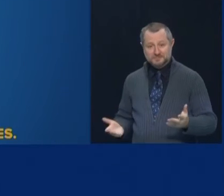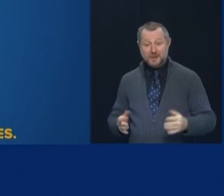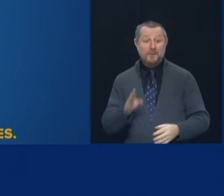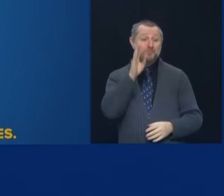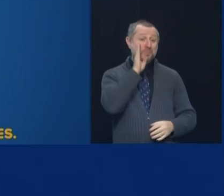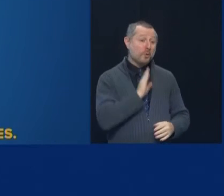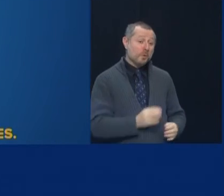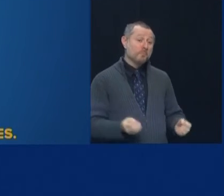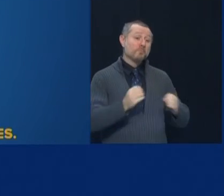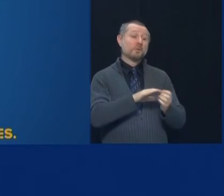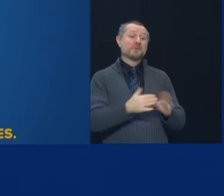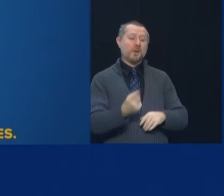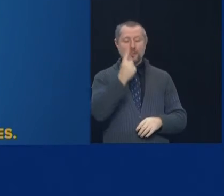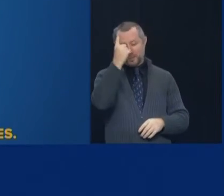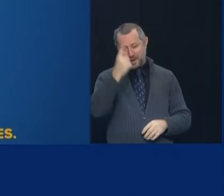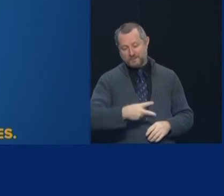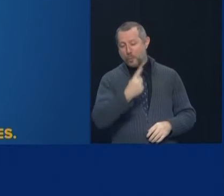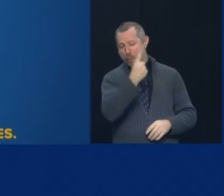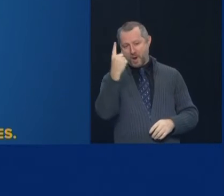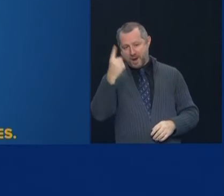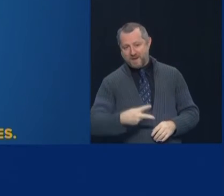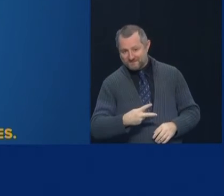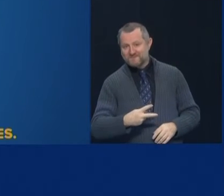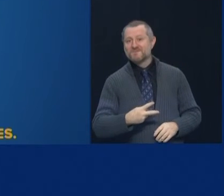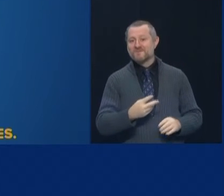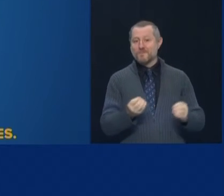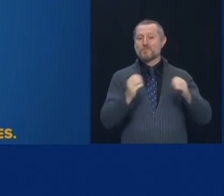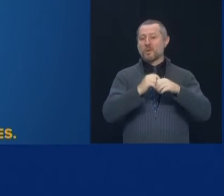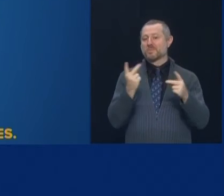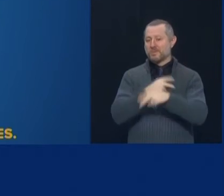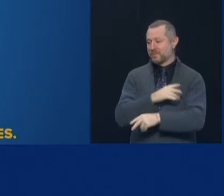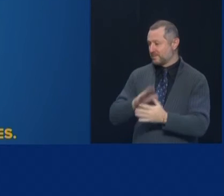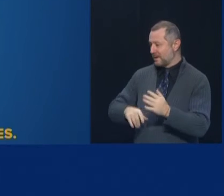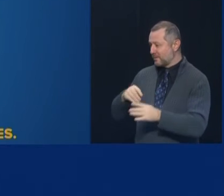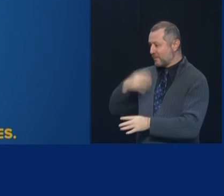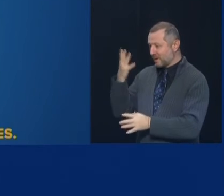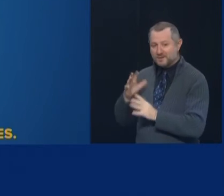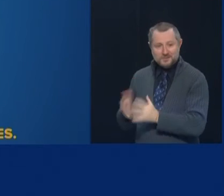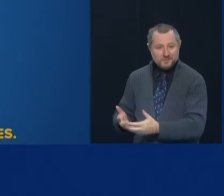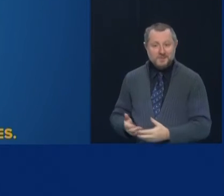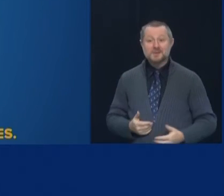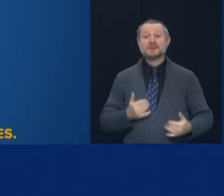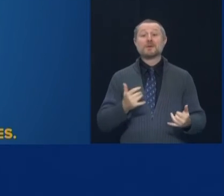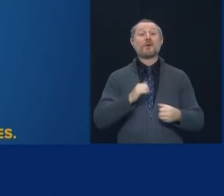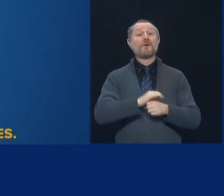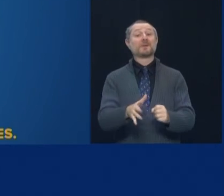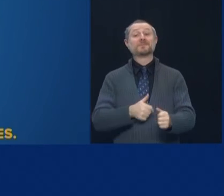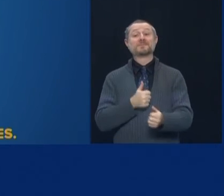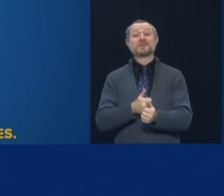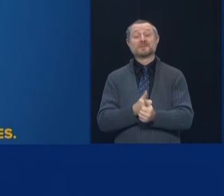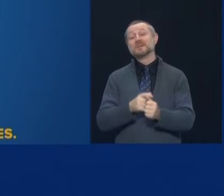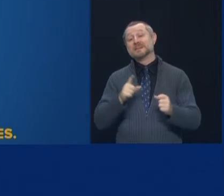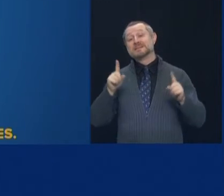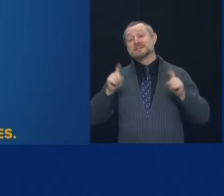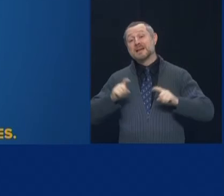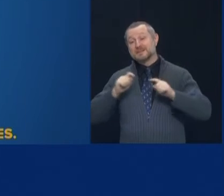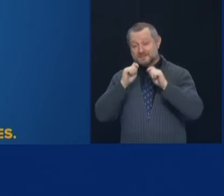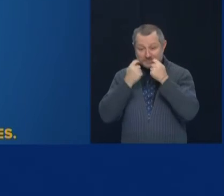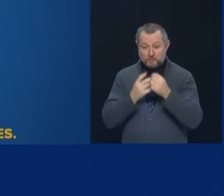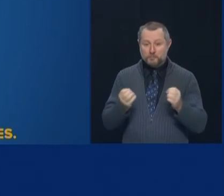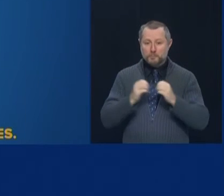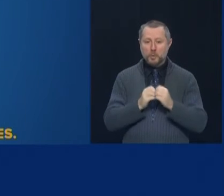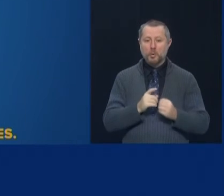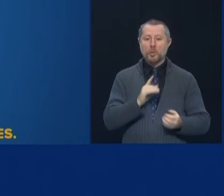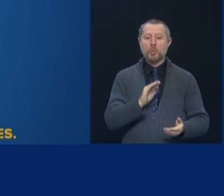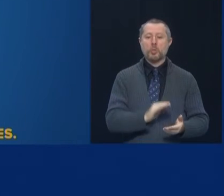times the rate of whites. COVID testing was at a lower level in the